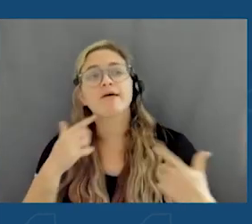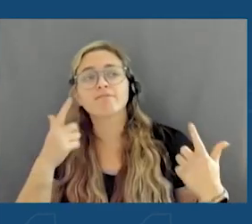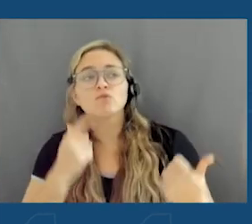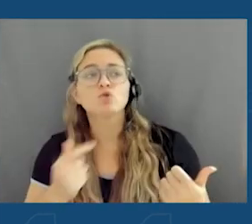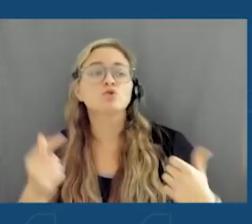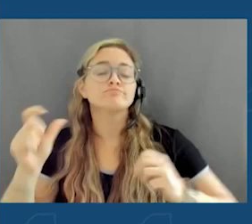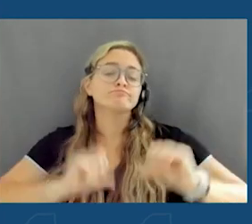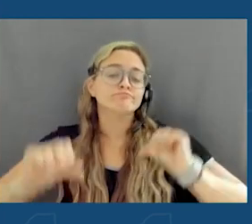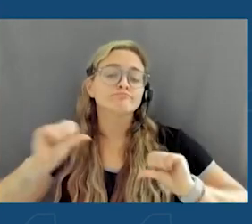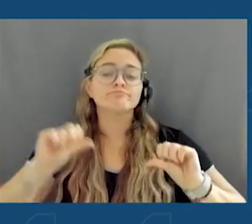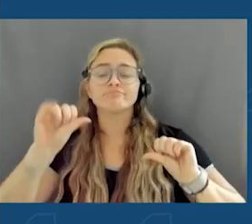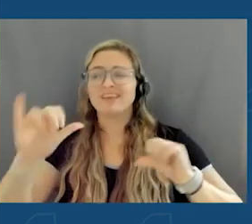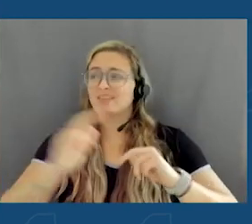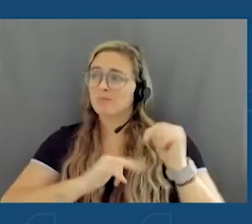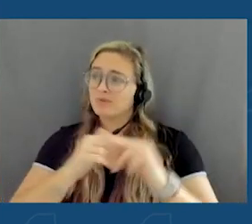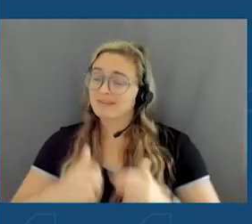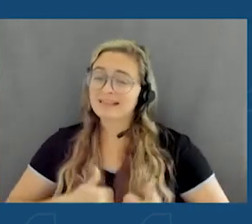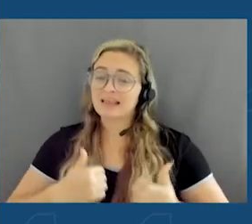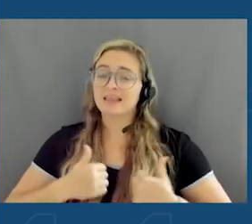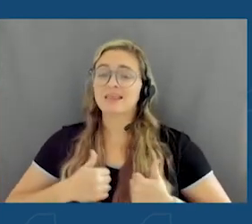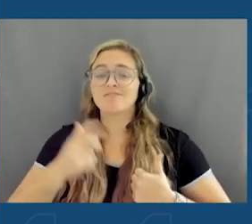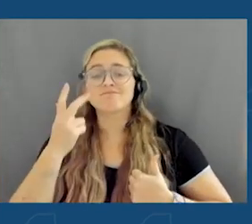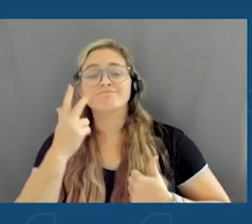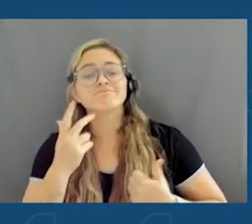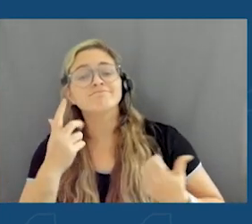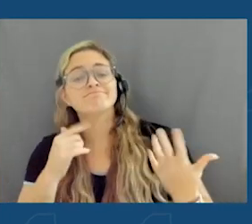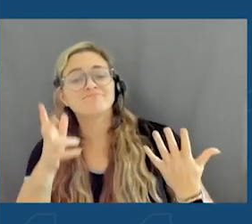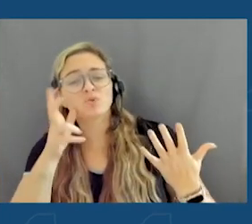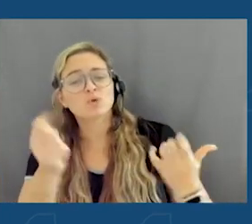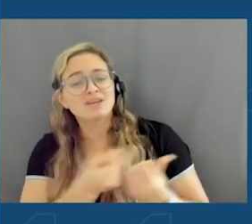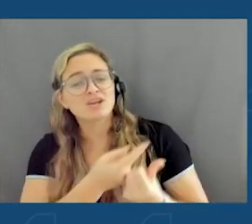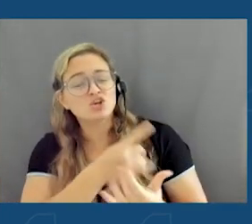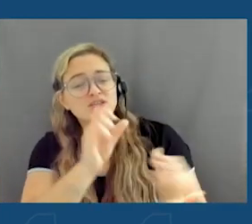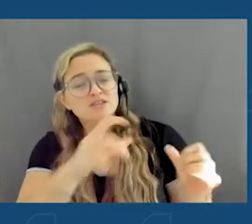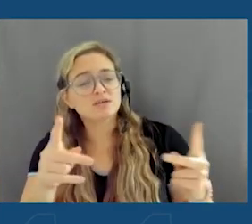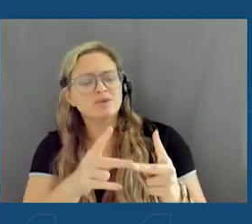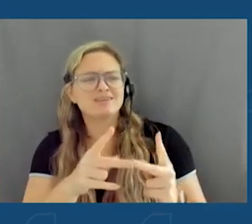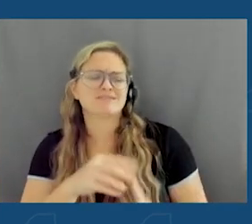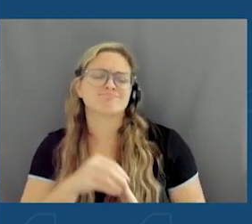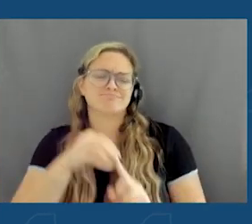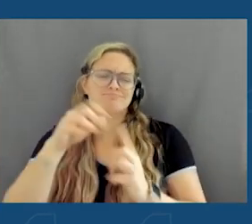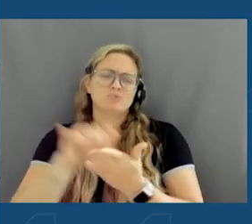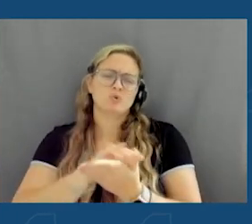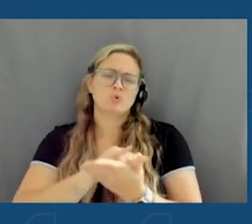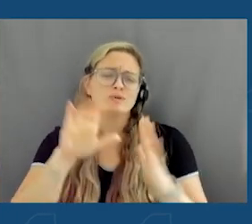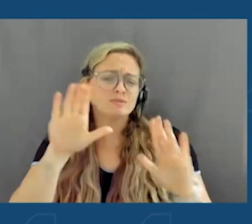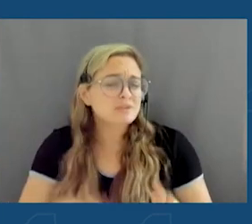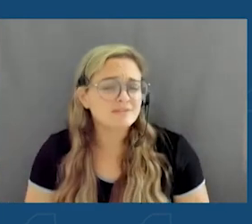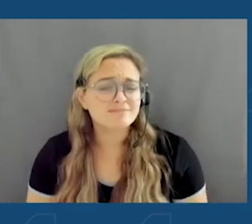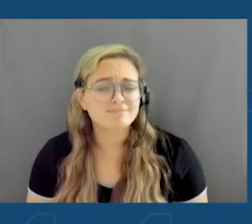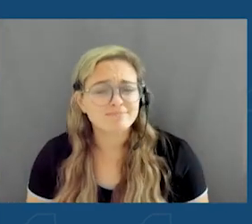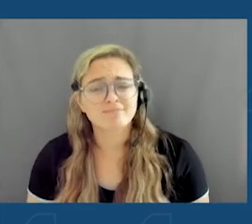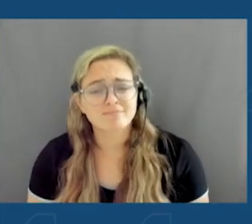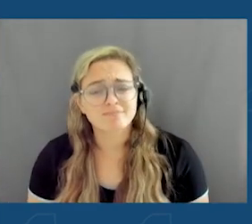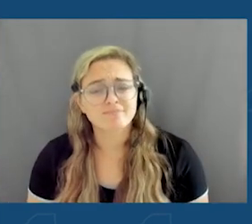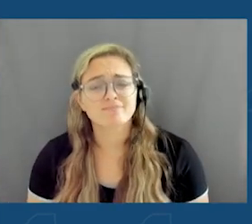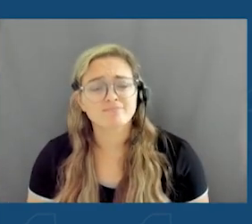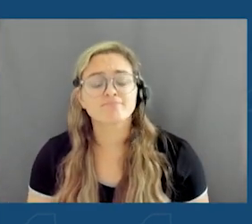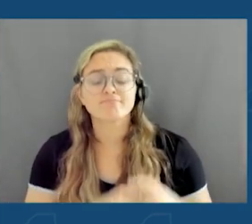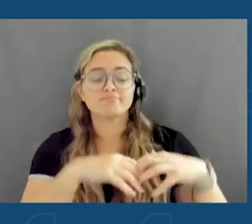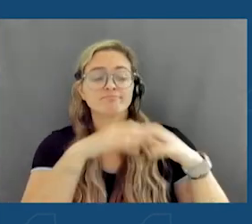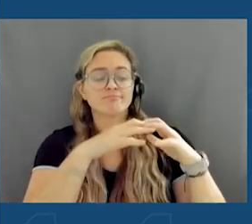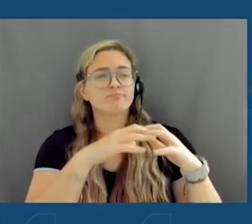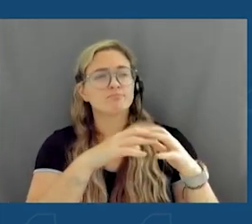very building where they live. That is uniquely New York. I mean, that is so incredible. We broke ground for that back in